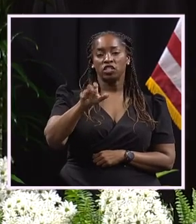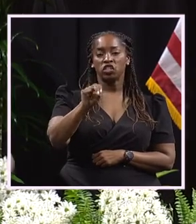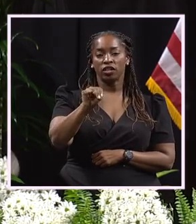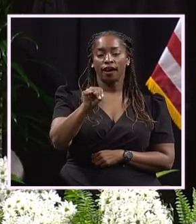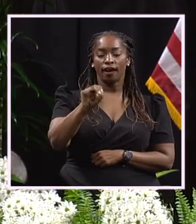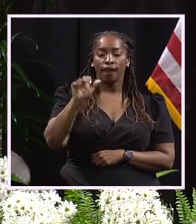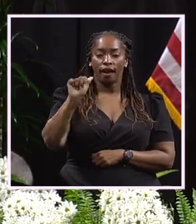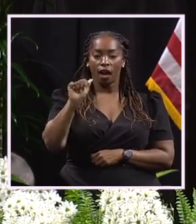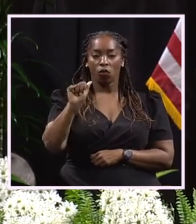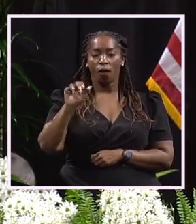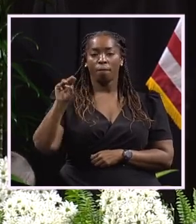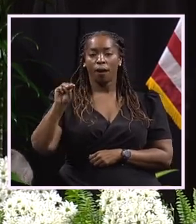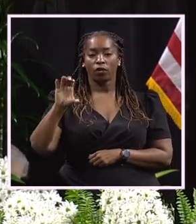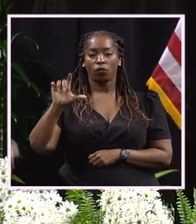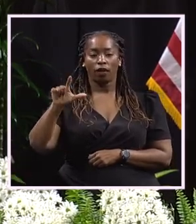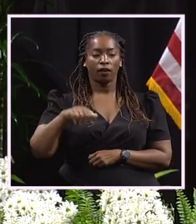laude.